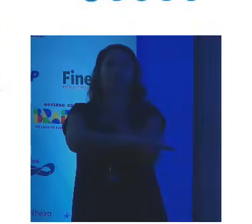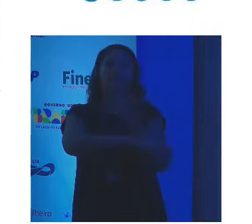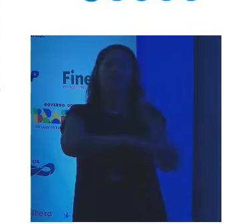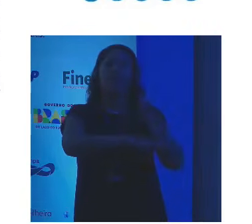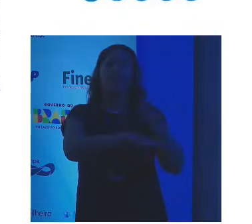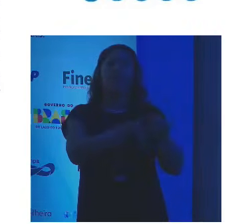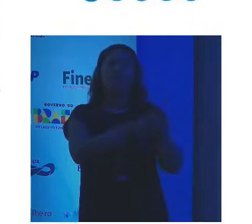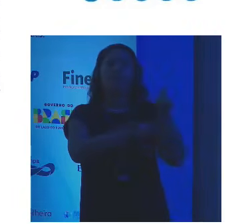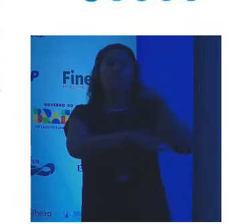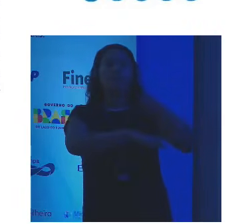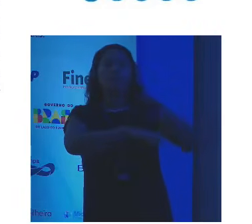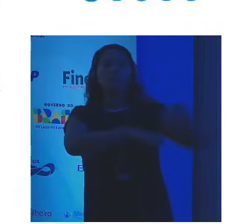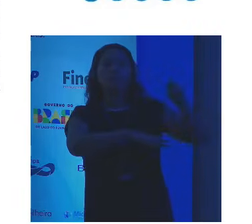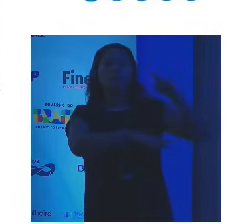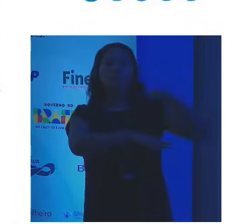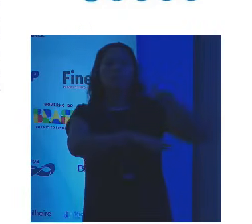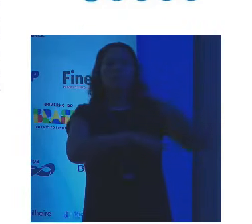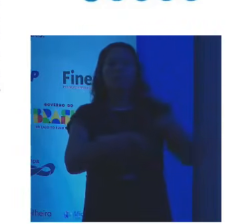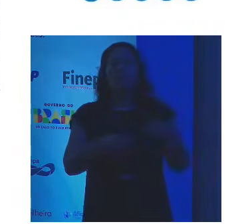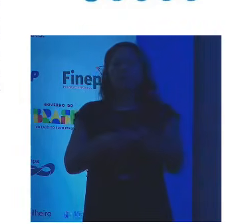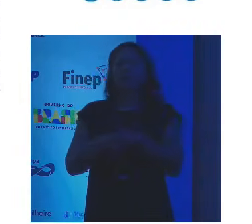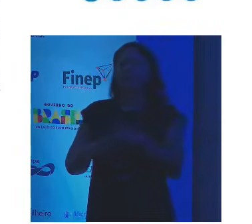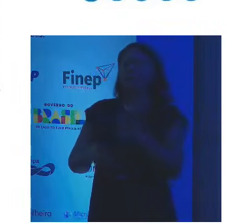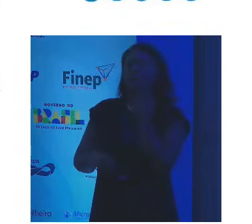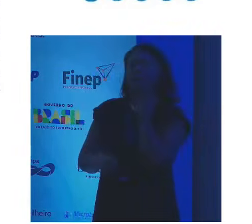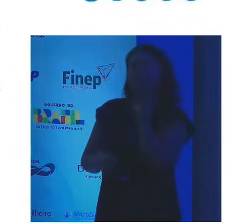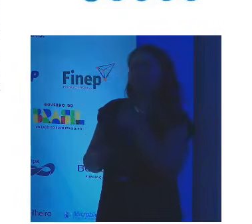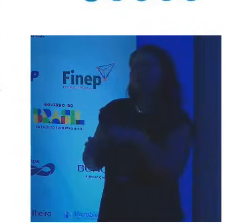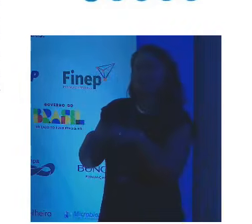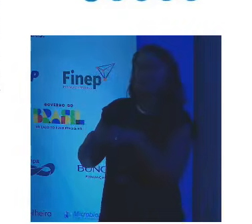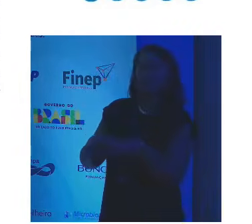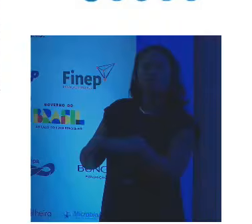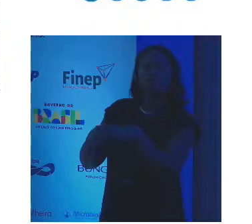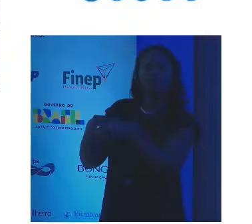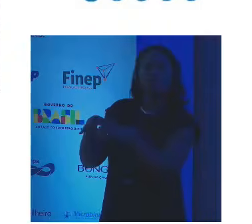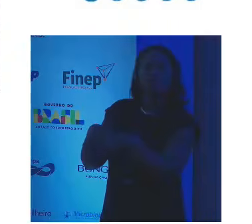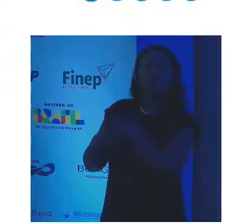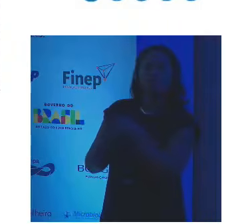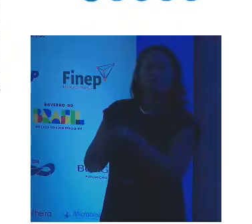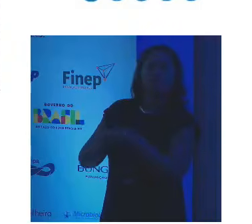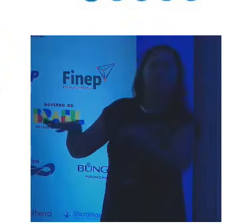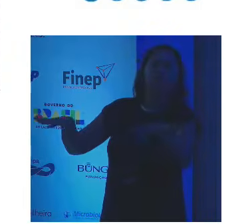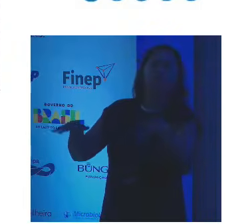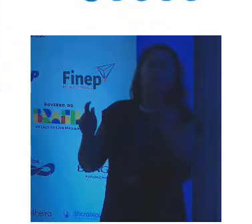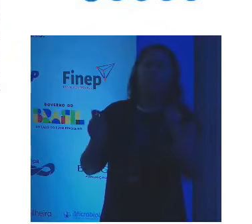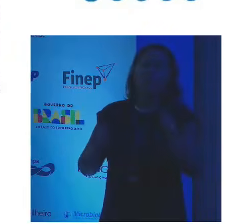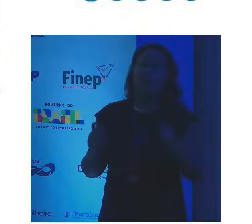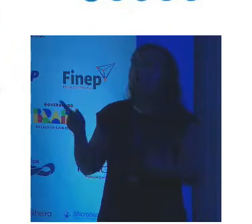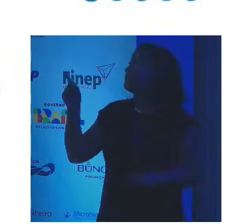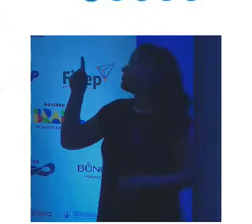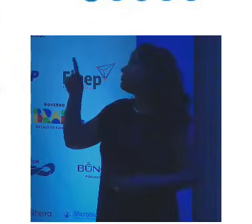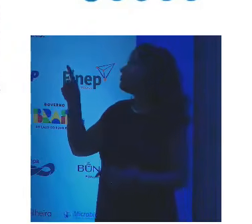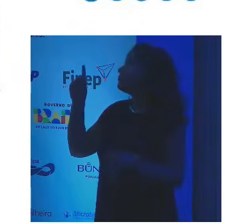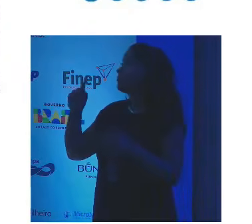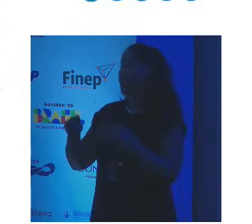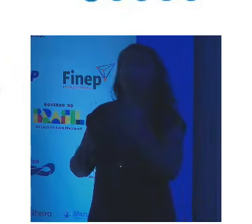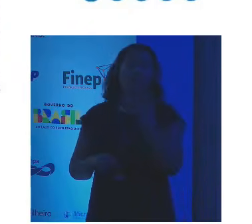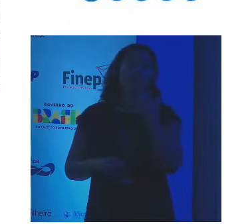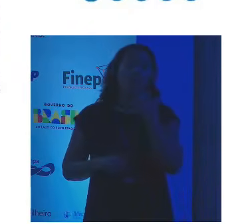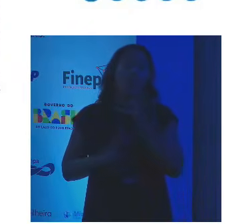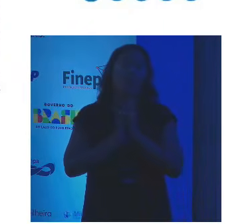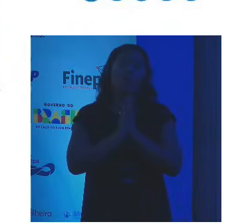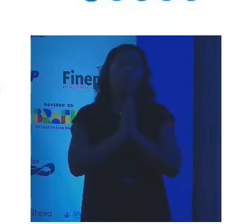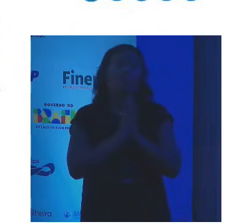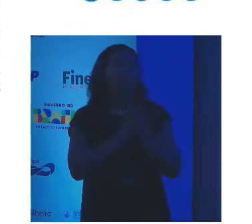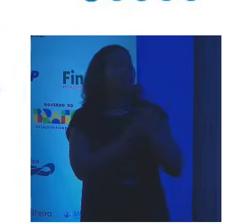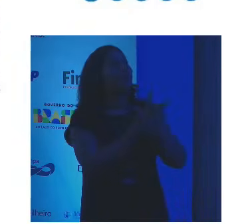the fish farm? This is the noise map. This is the thing. So you can simulate, and you can ask the vessel to reduce the speed or accelerate,